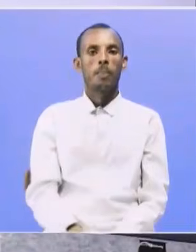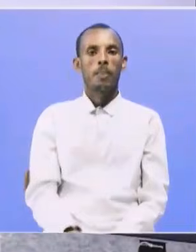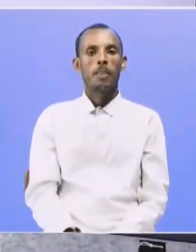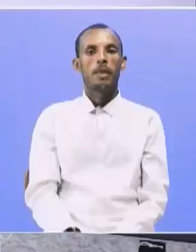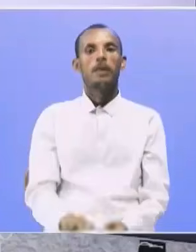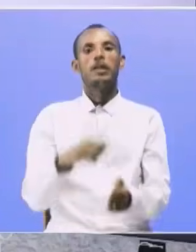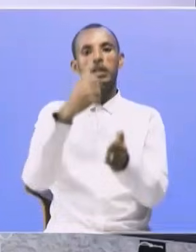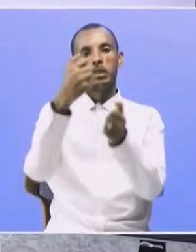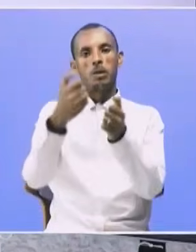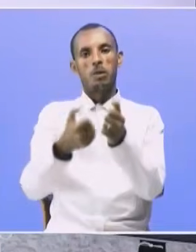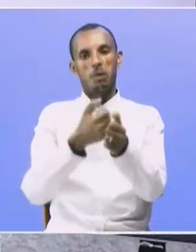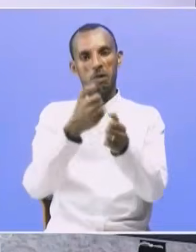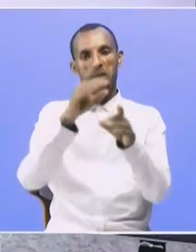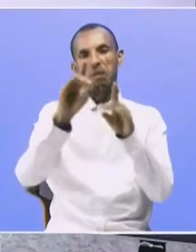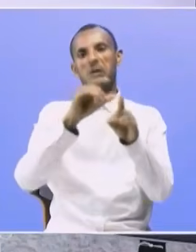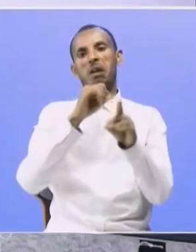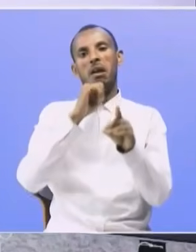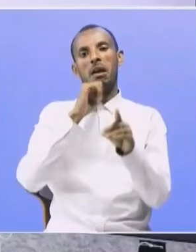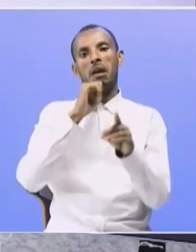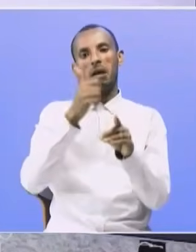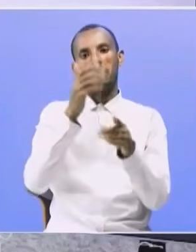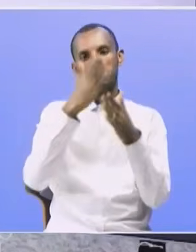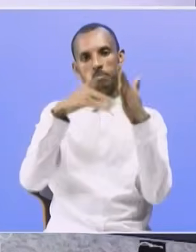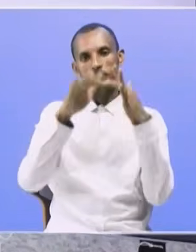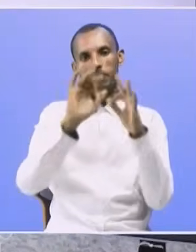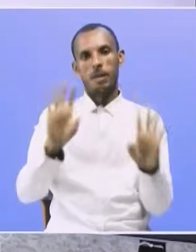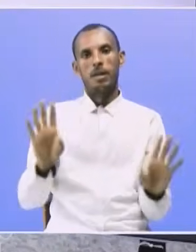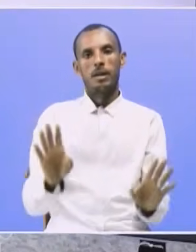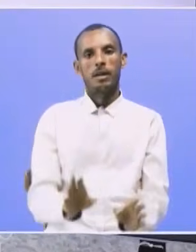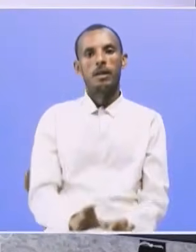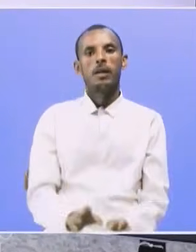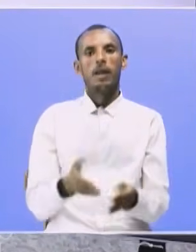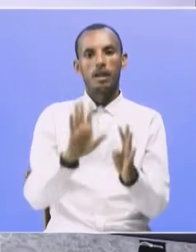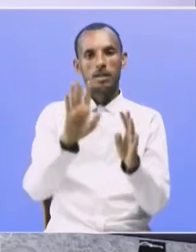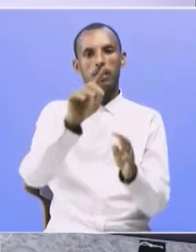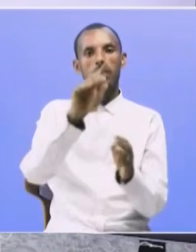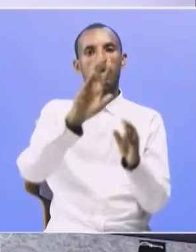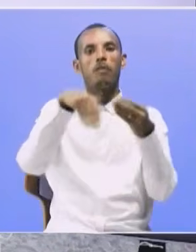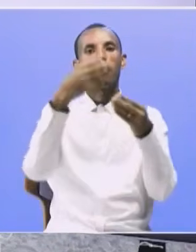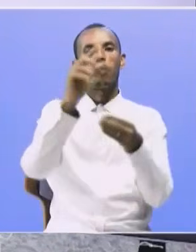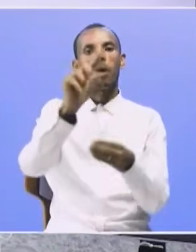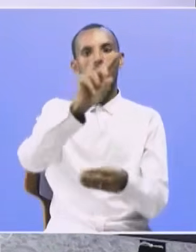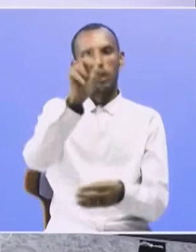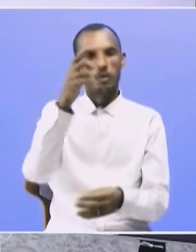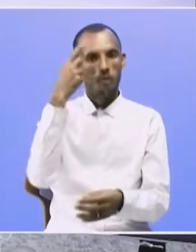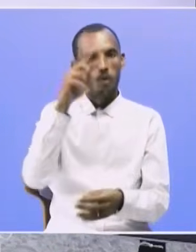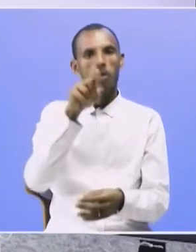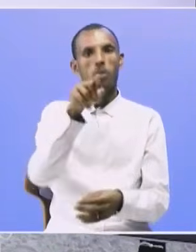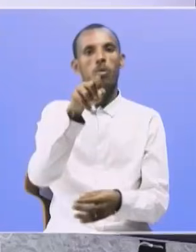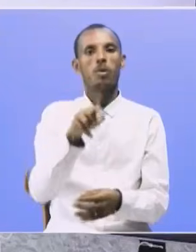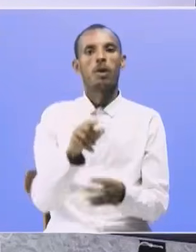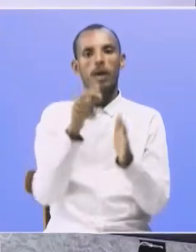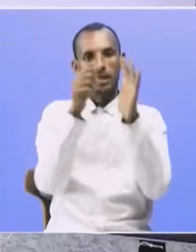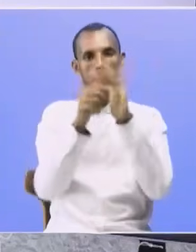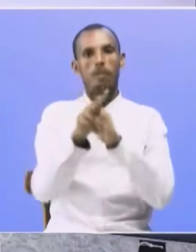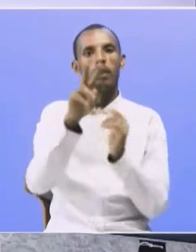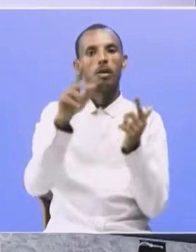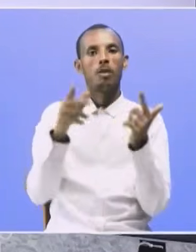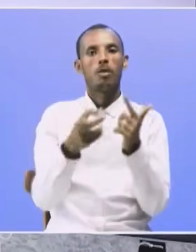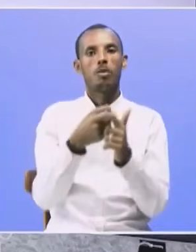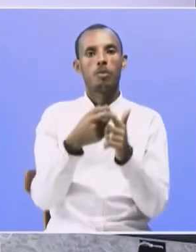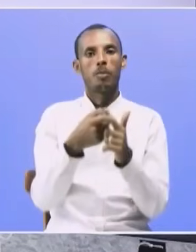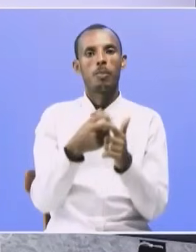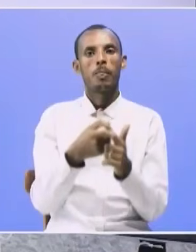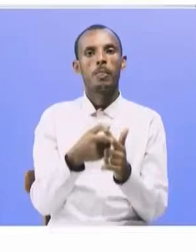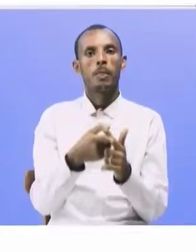the order doesn't matter. Now, let me give you one question for you. Example 2, assume this to